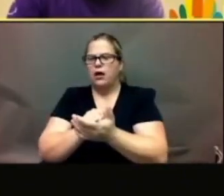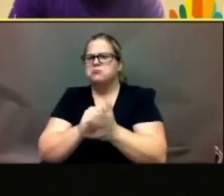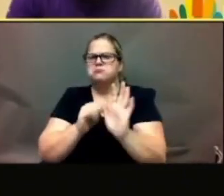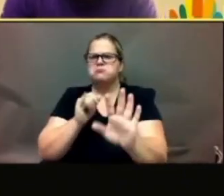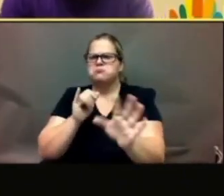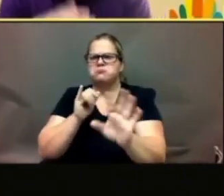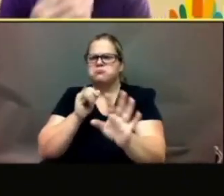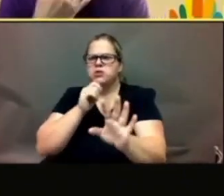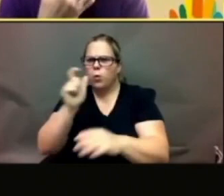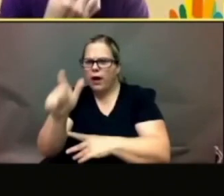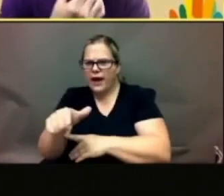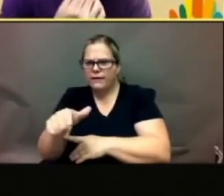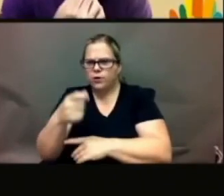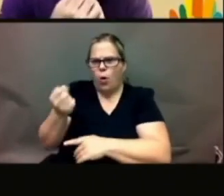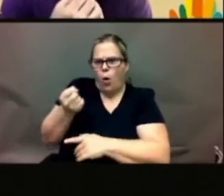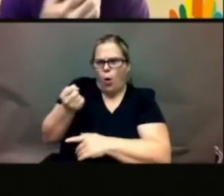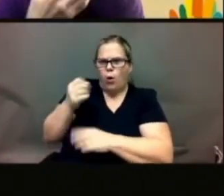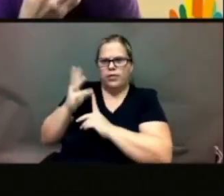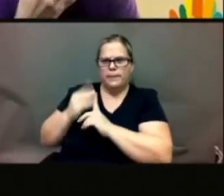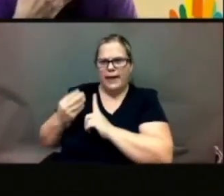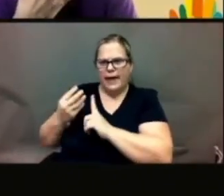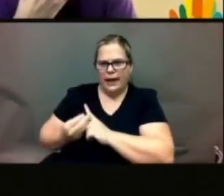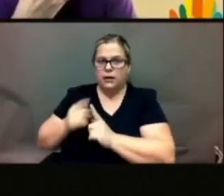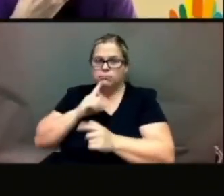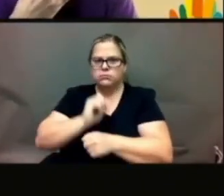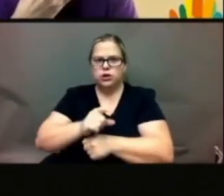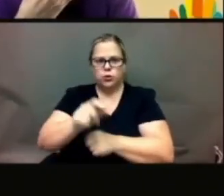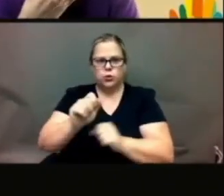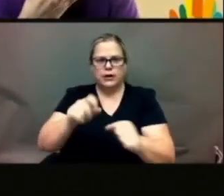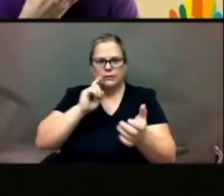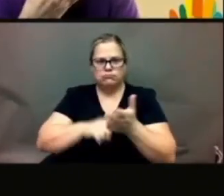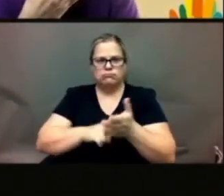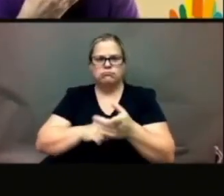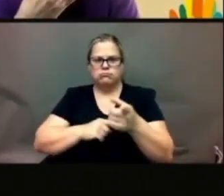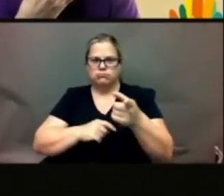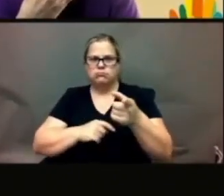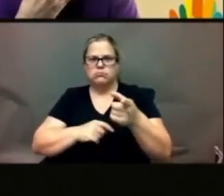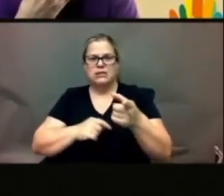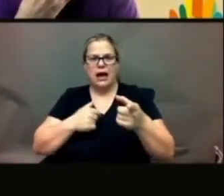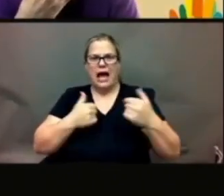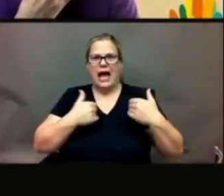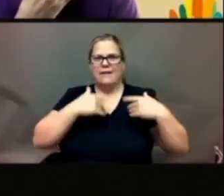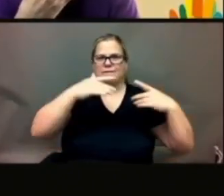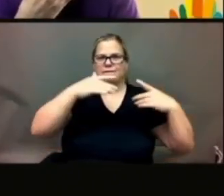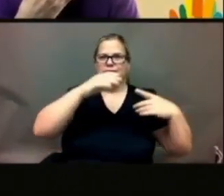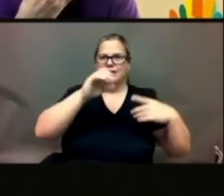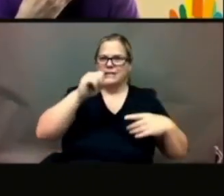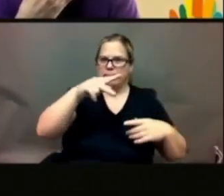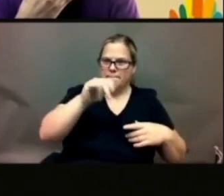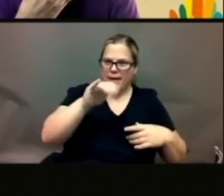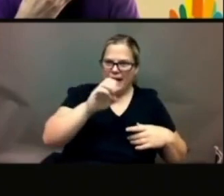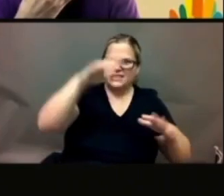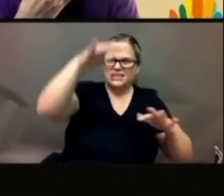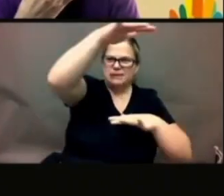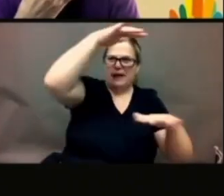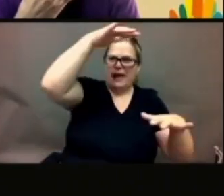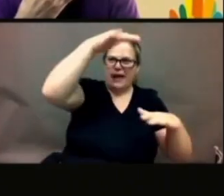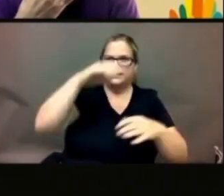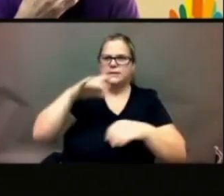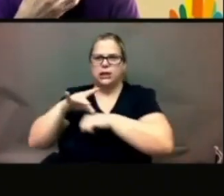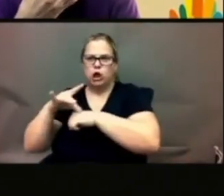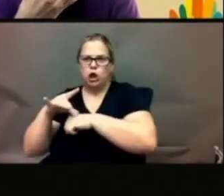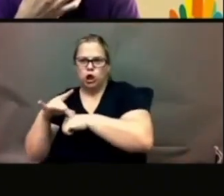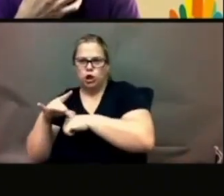banana. In fact, in the stop motion, what you can see is I have space and I have earth. And so there always has to